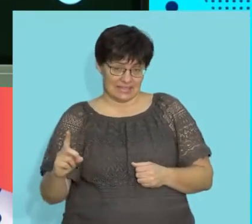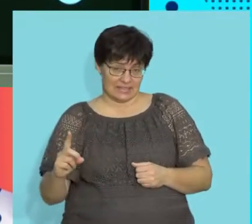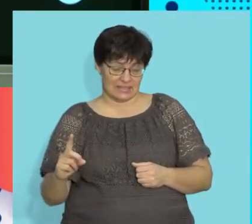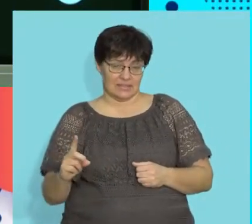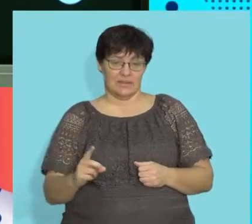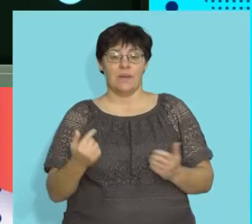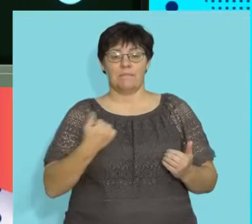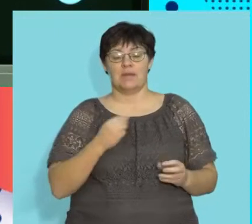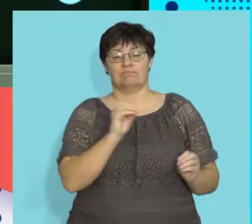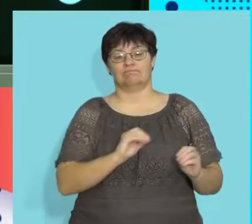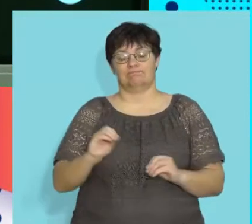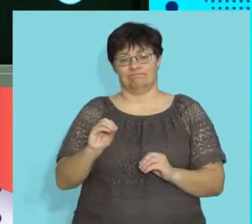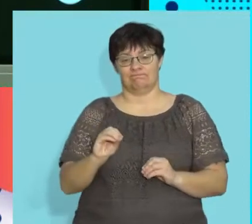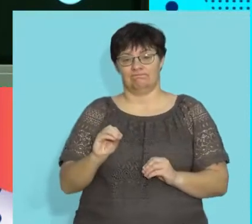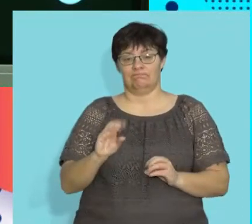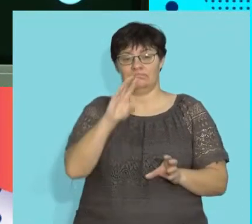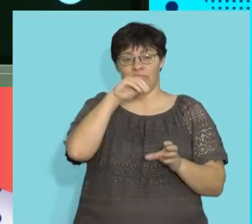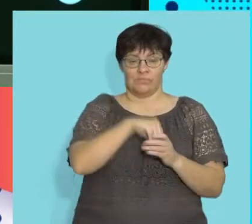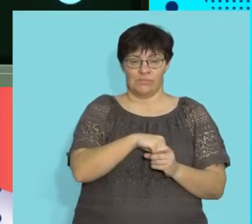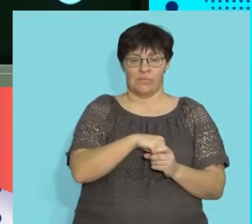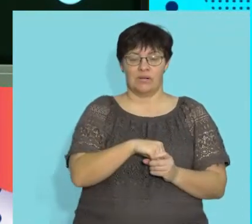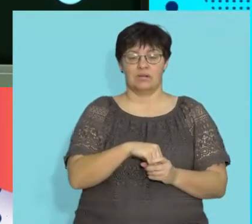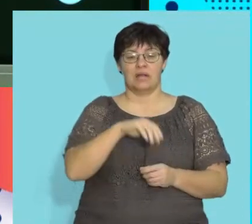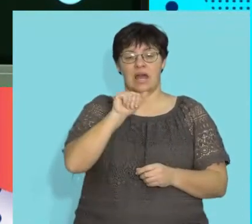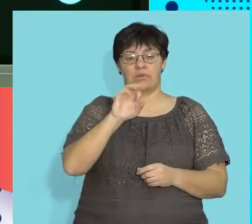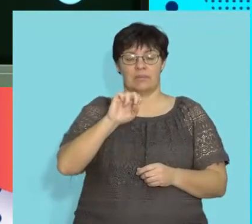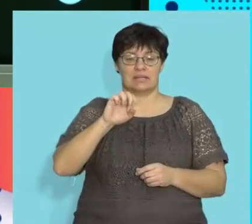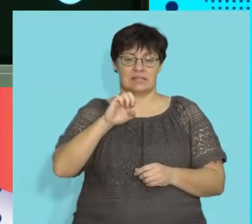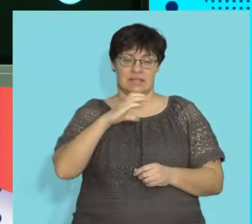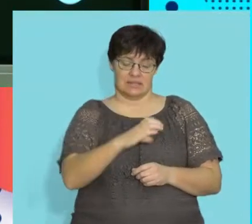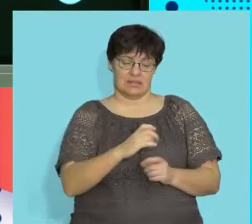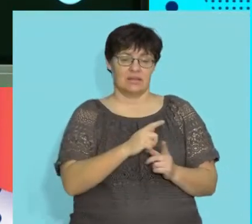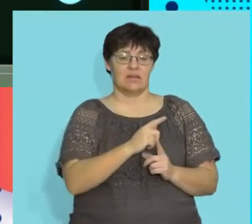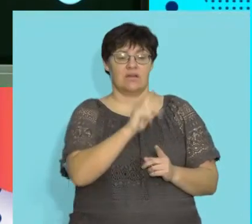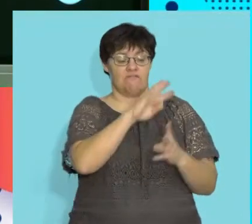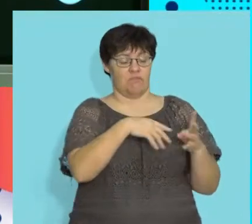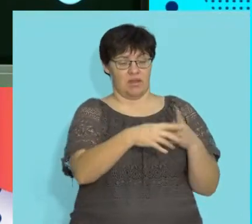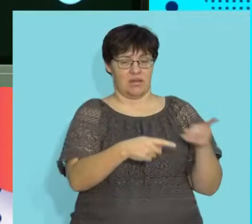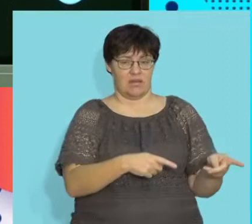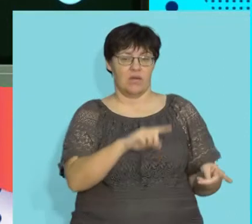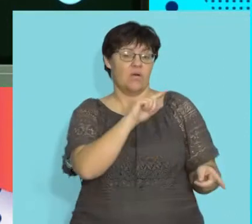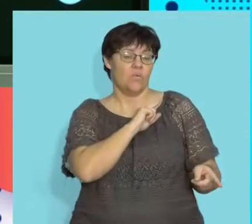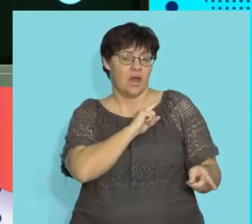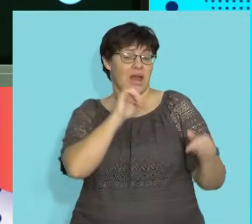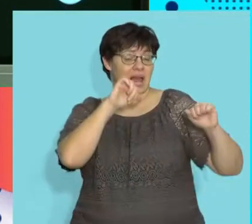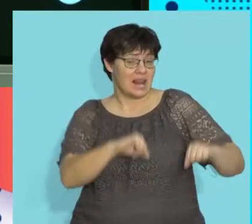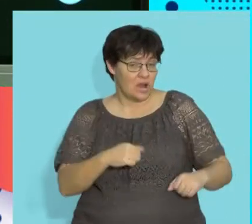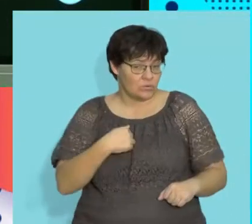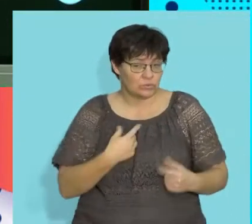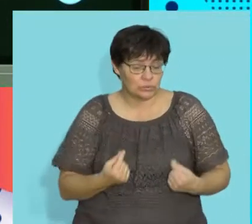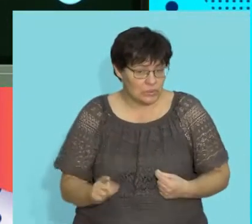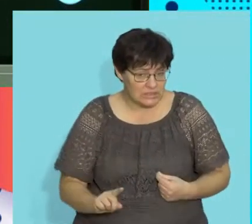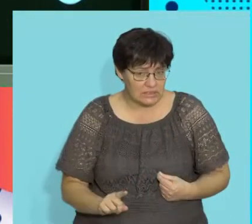d, I'm going to substitute that into my arithmetic series formula, as this is going to allow